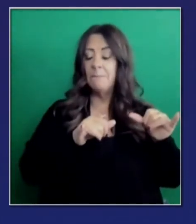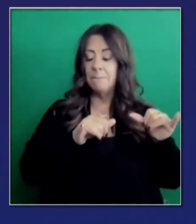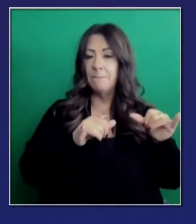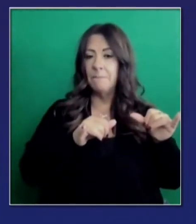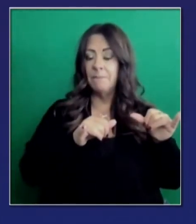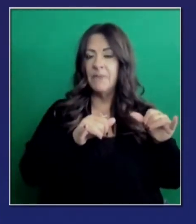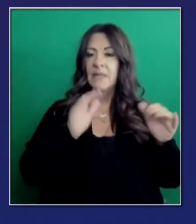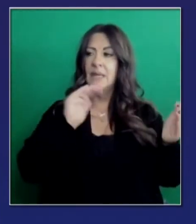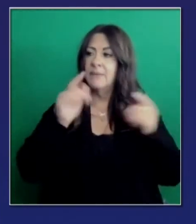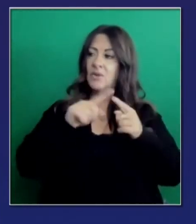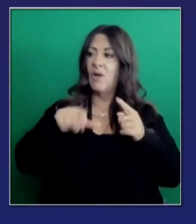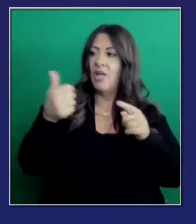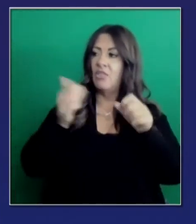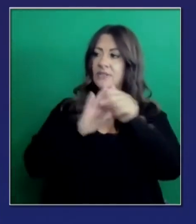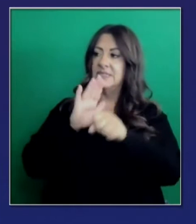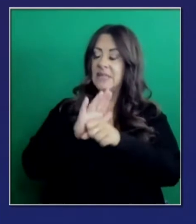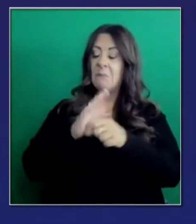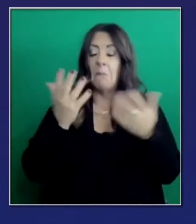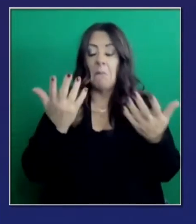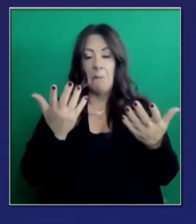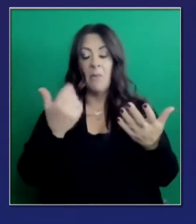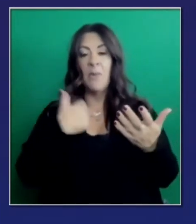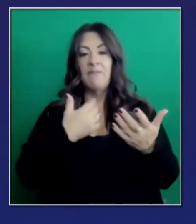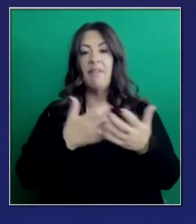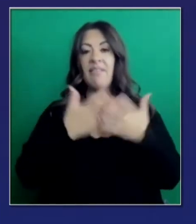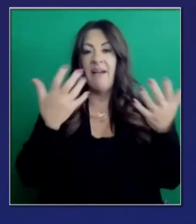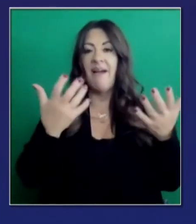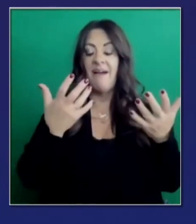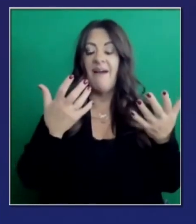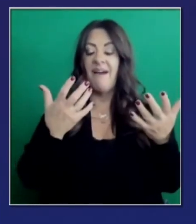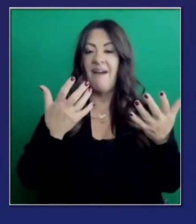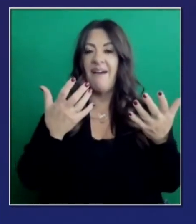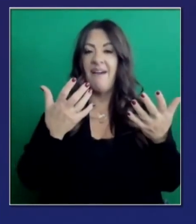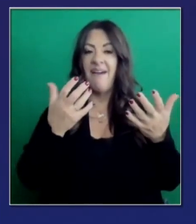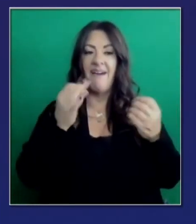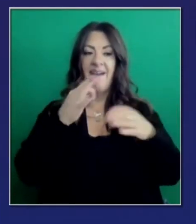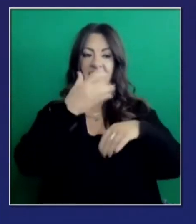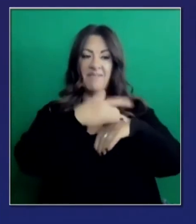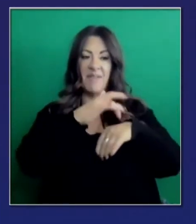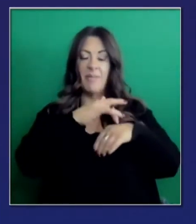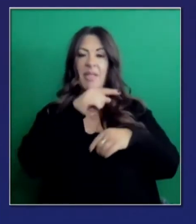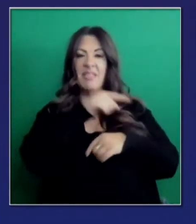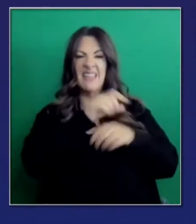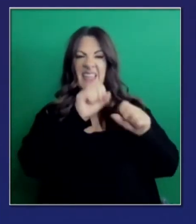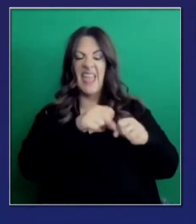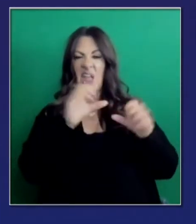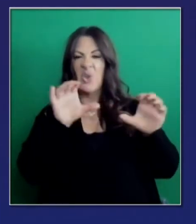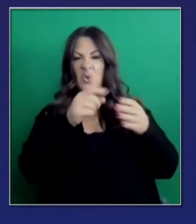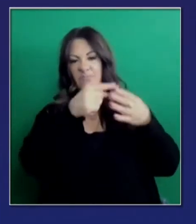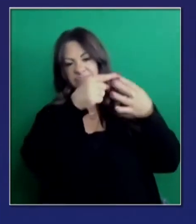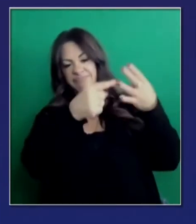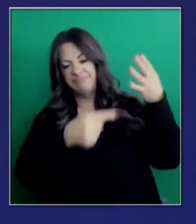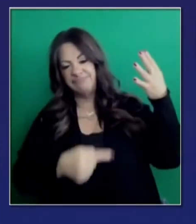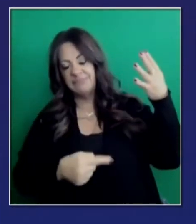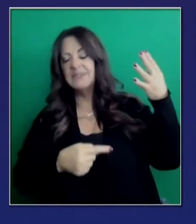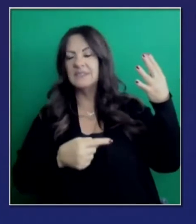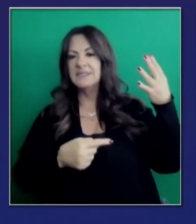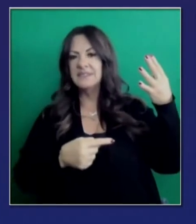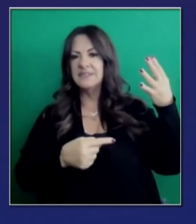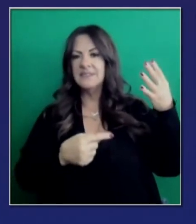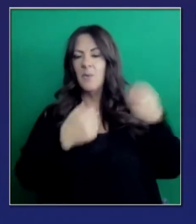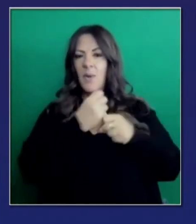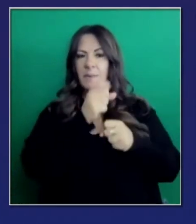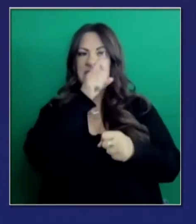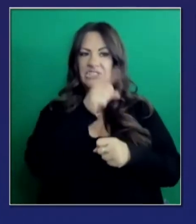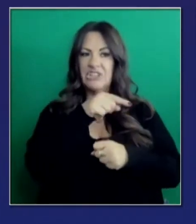So it's got a lot more components, and we just want to make sure that we don't run this thing into the ground and